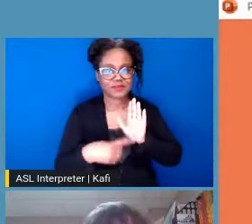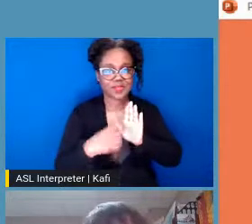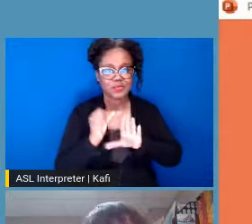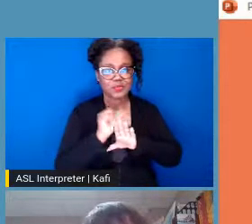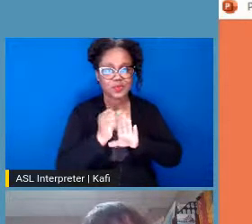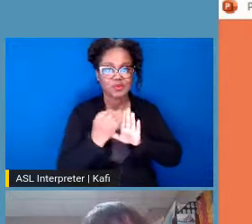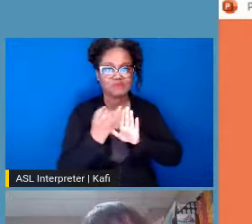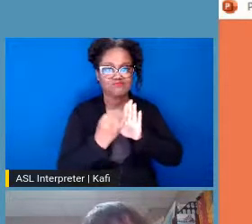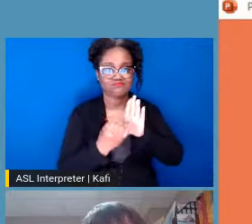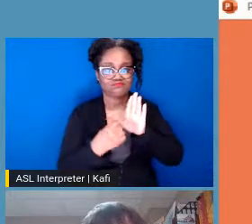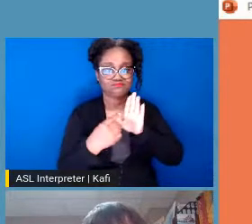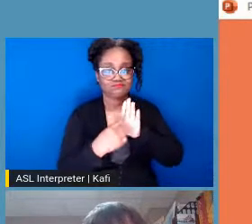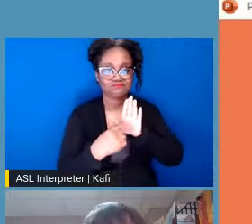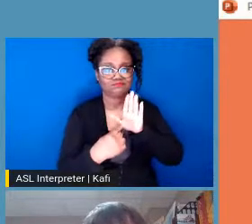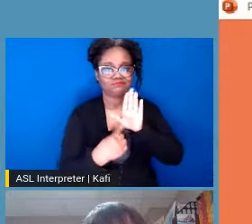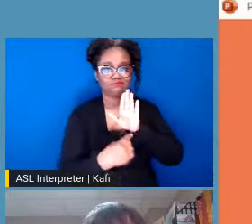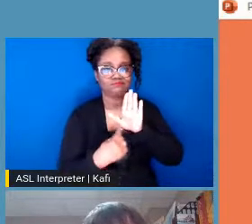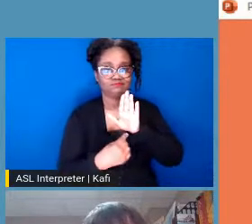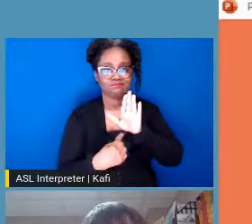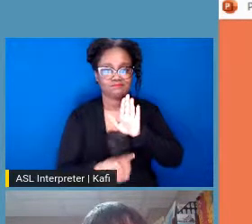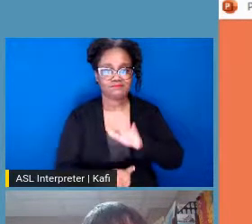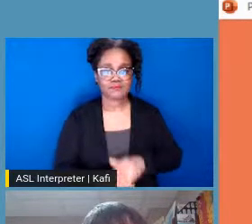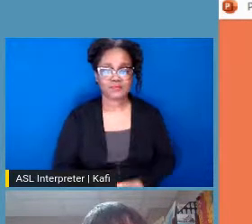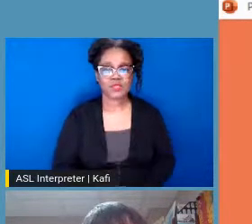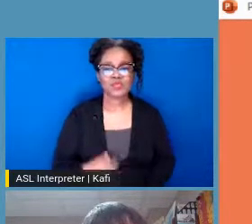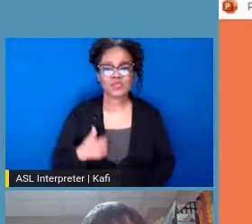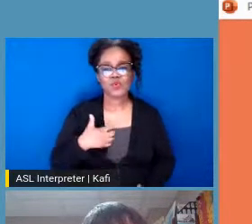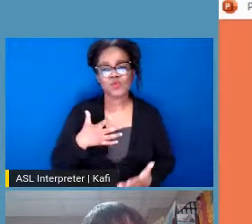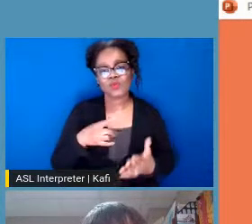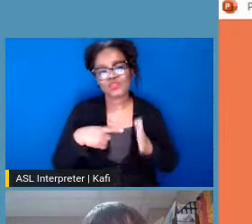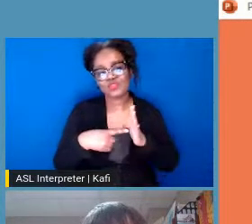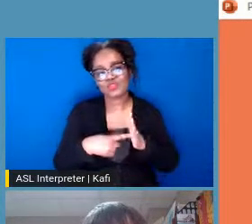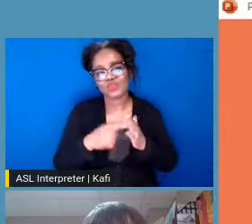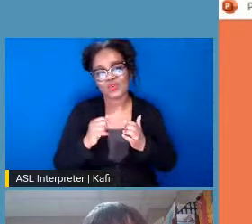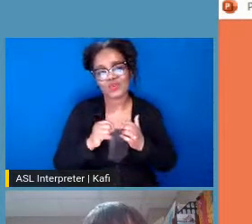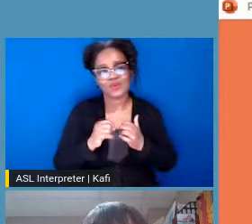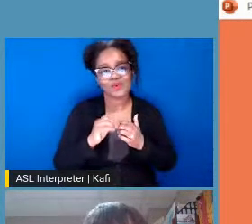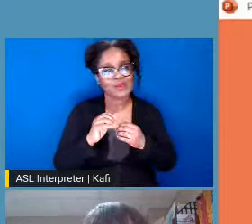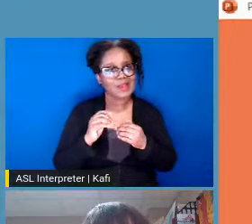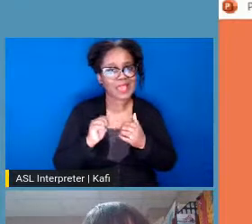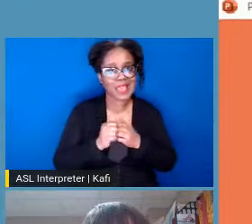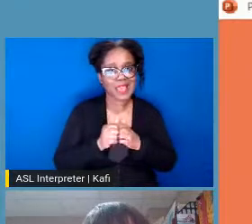an object that we developed this content for and that Carolyne got on the website.